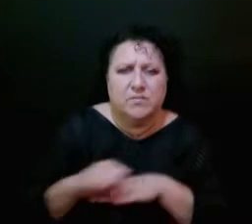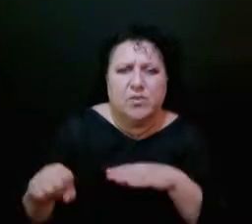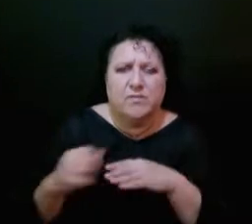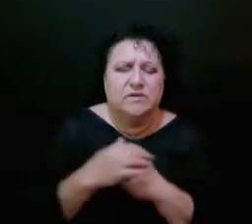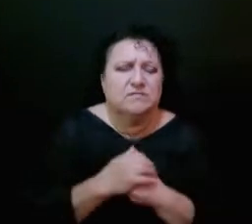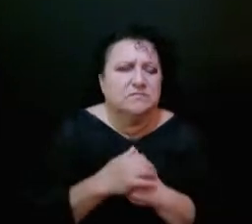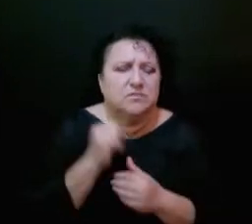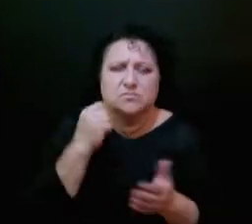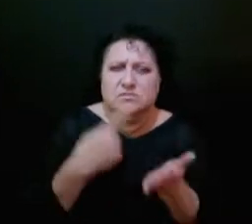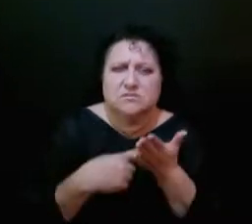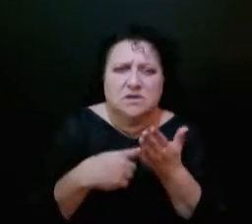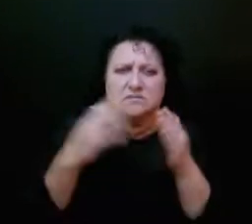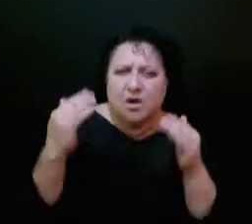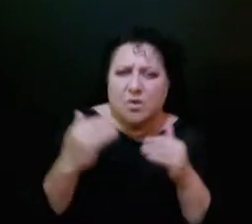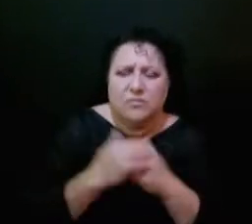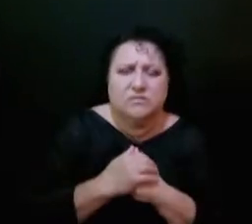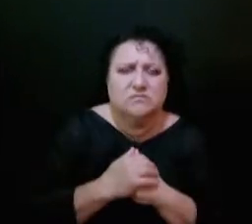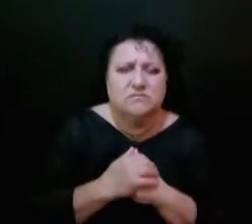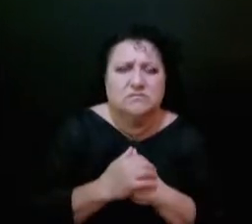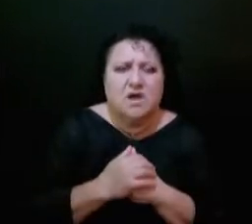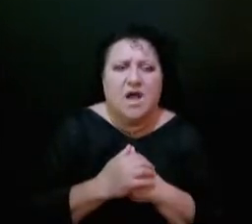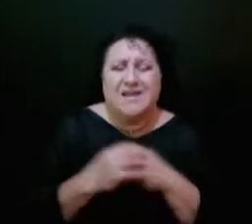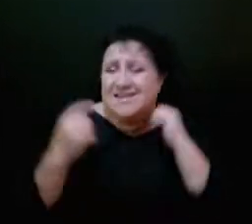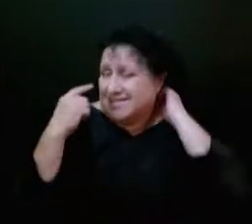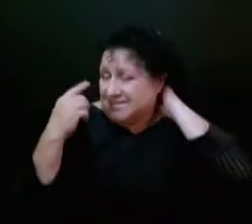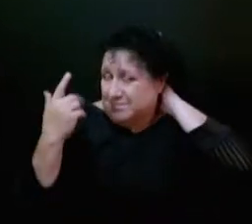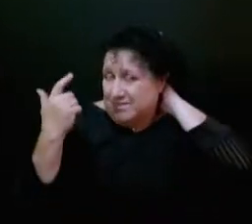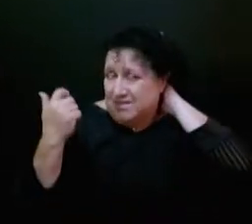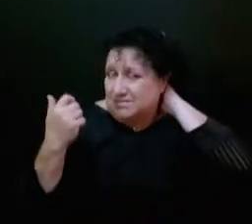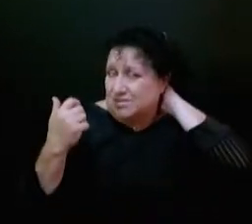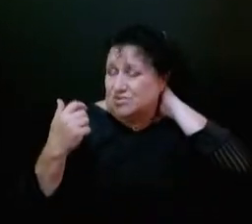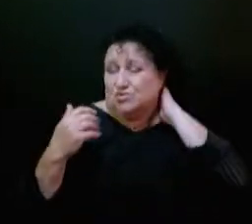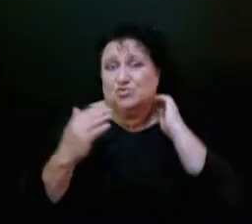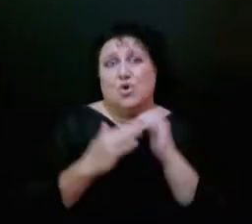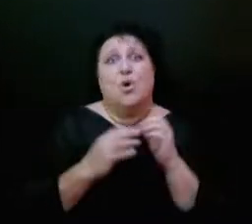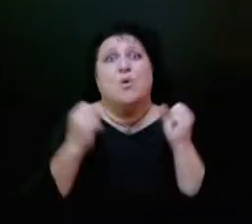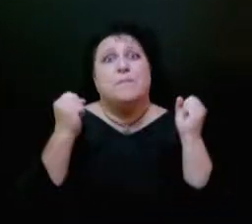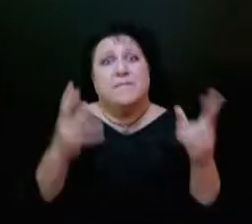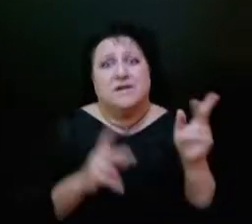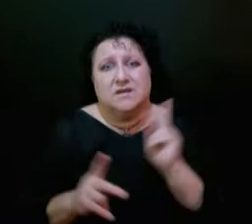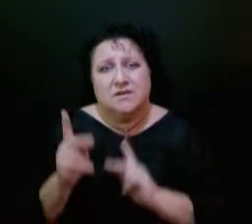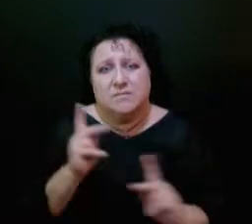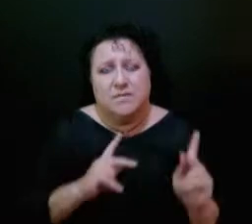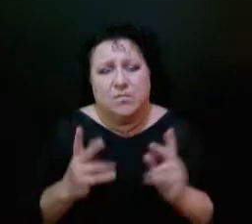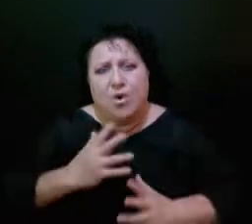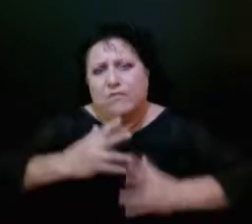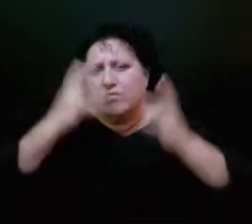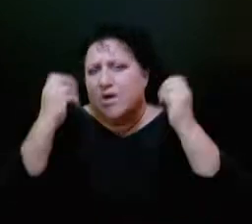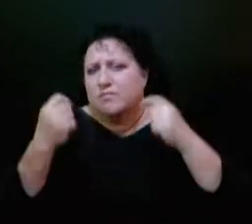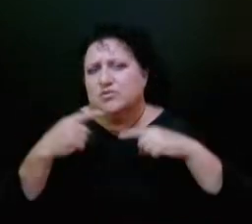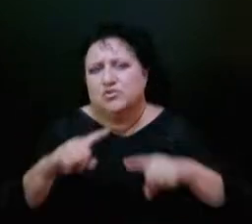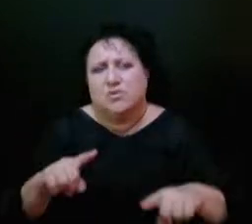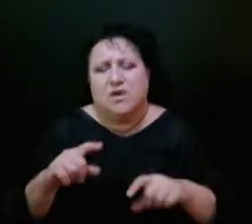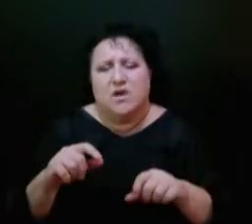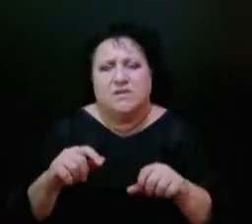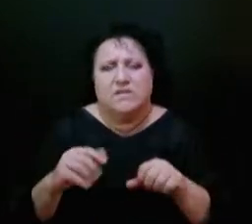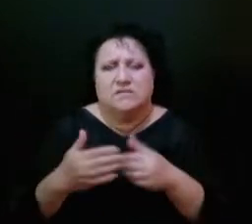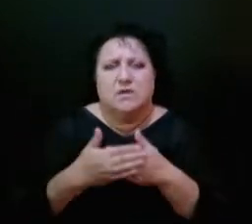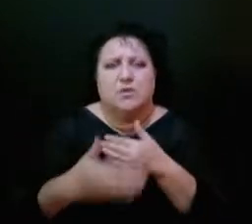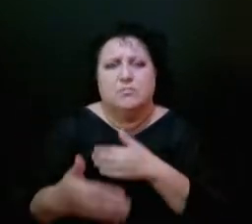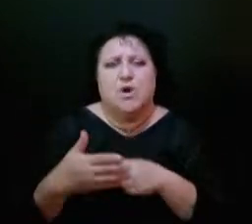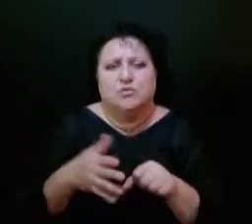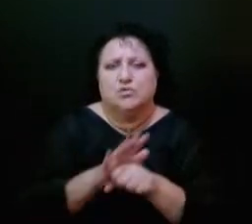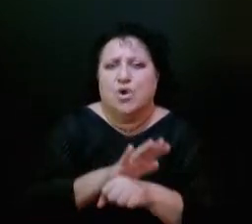And I think it's because so many people are overwhelmed in a post-COVID world. But God has built a bridge from a temporal lack of